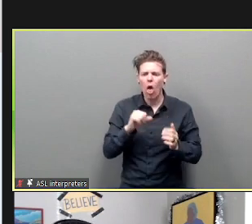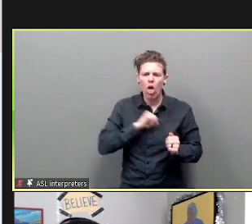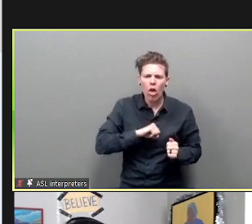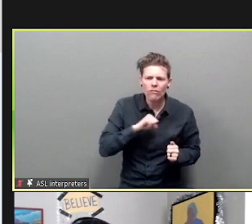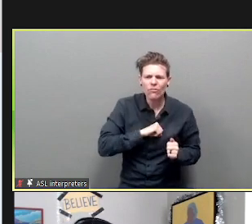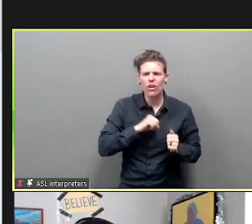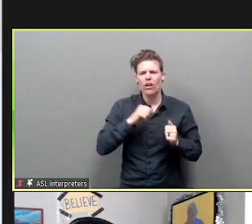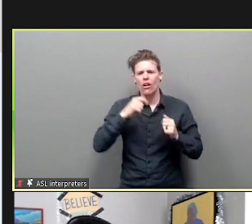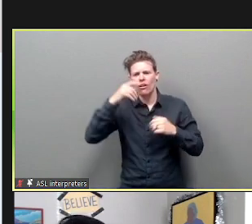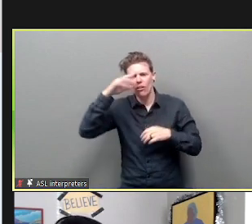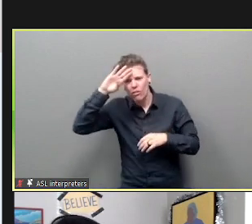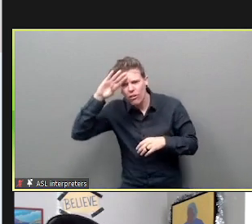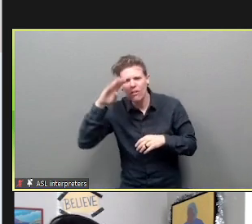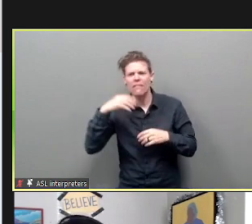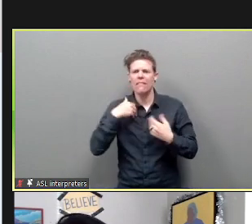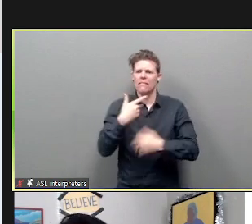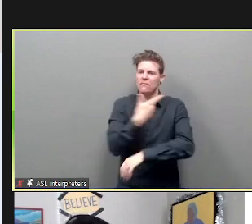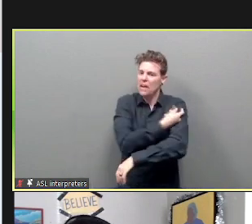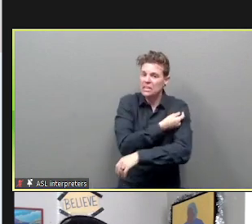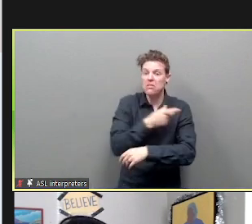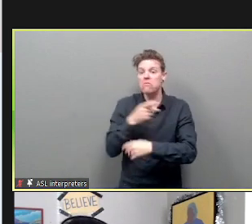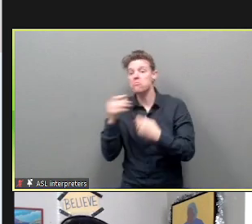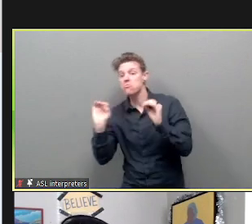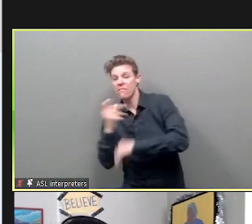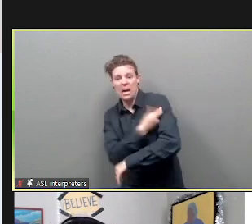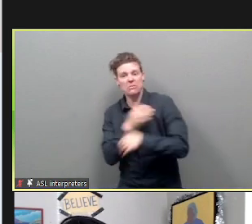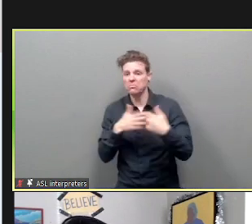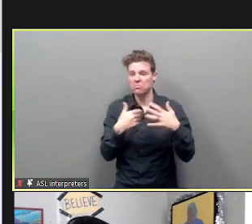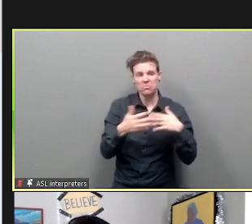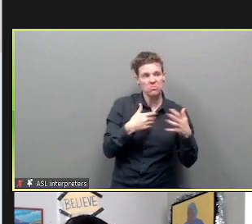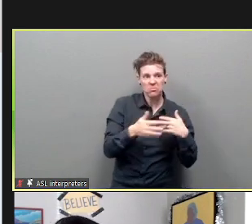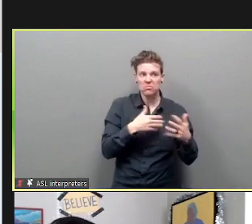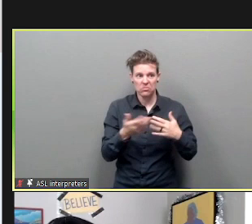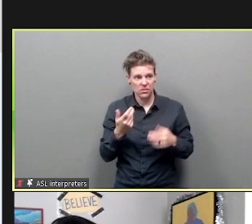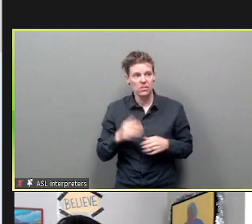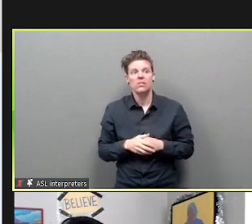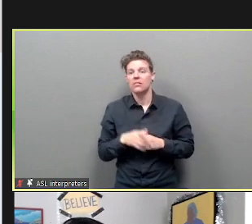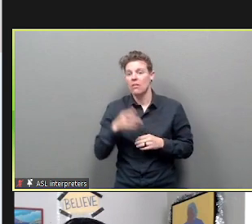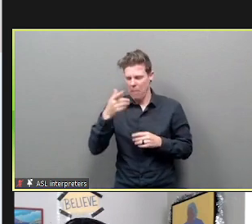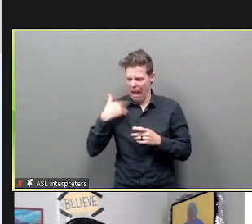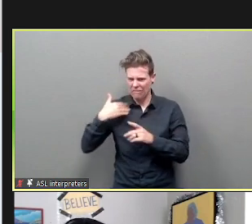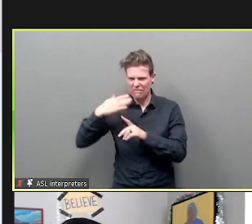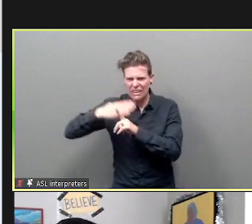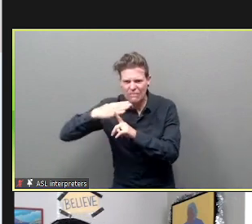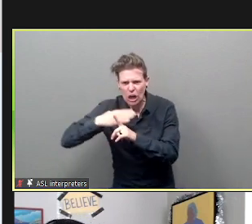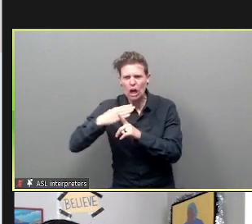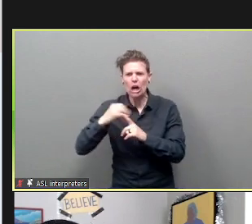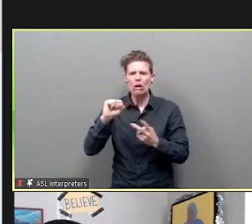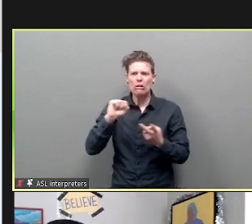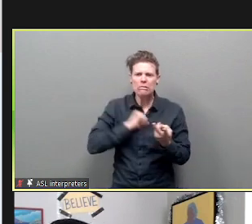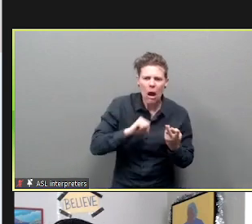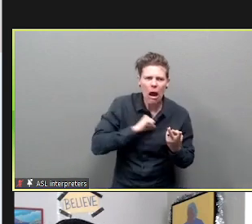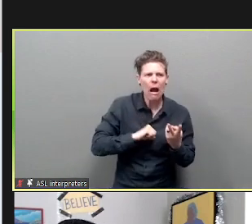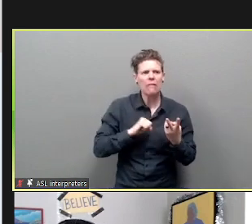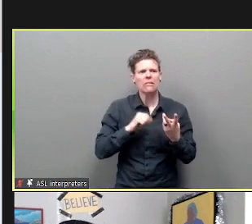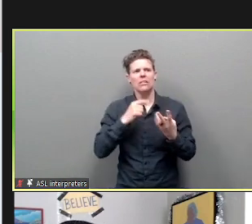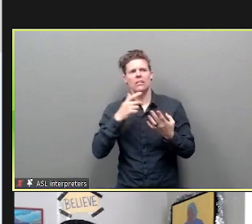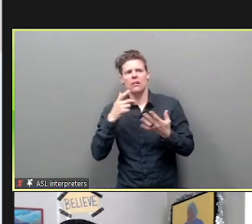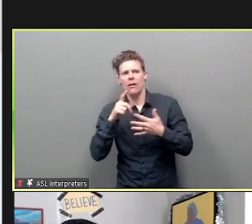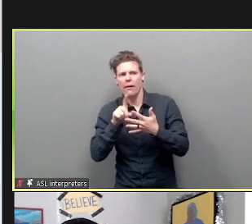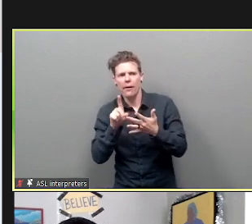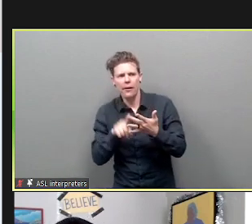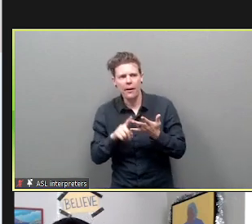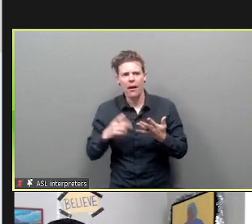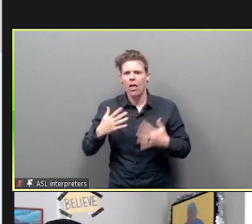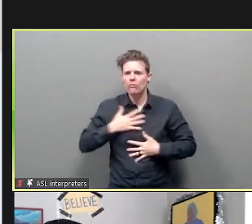cough, or, you know, I think all of us know what the symptoms are now for COVID, but cough, fever, chills, shortness of breath, muscle or body